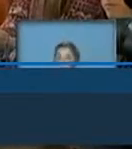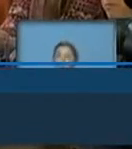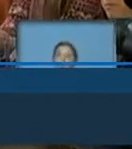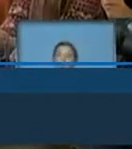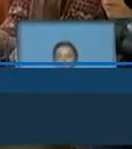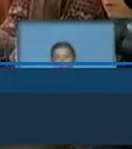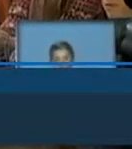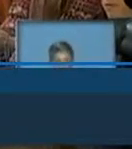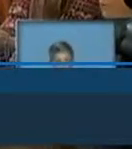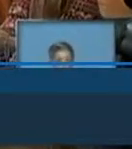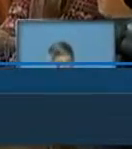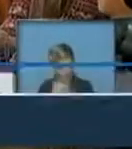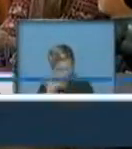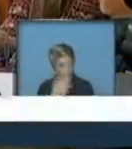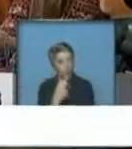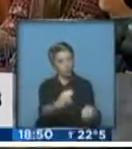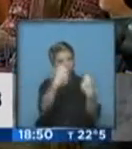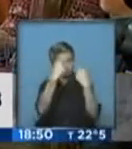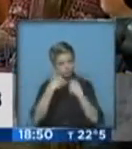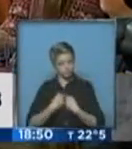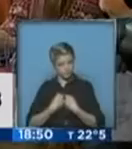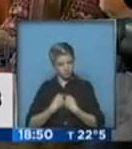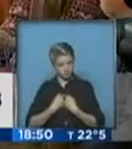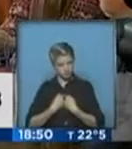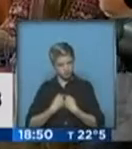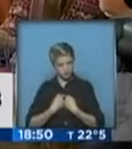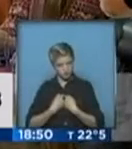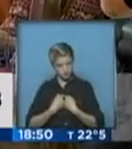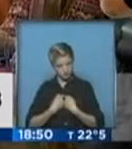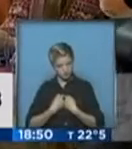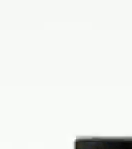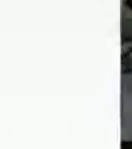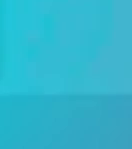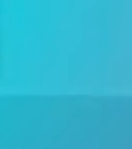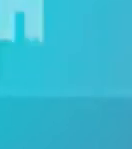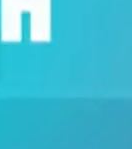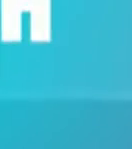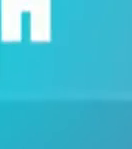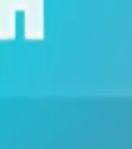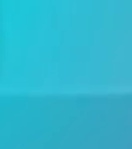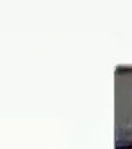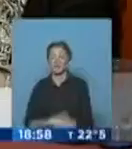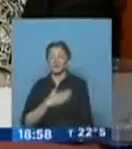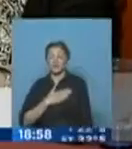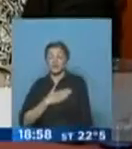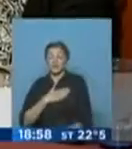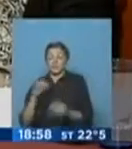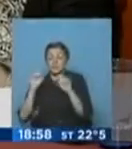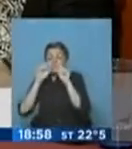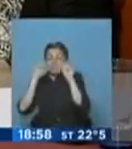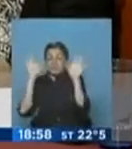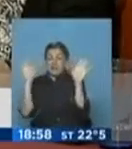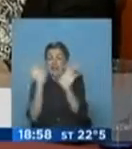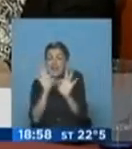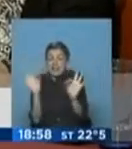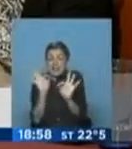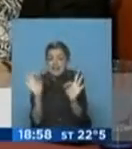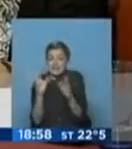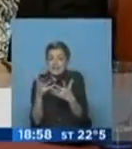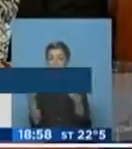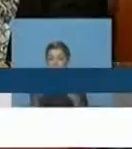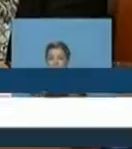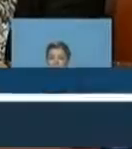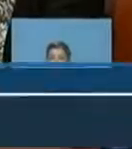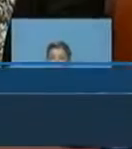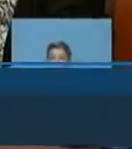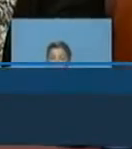his grandmother and then left for Argentina to meet her. No lo imaginaba. I did not imagine such good